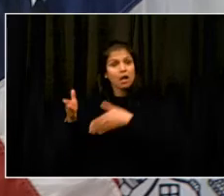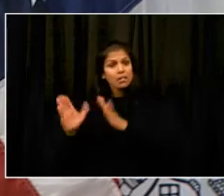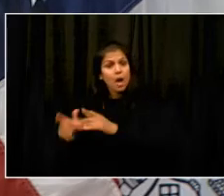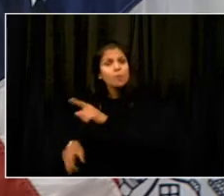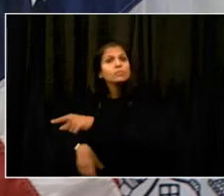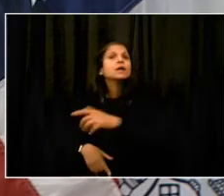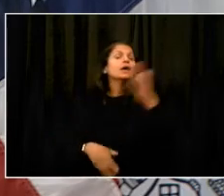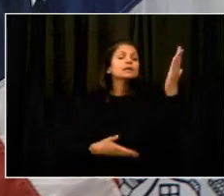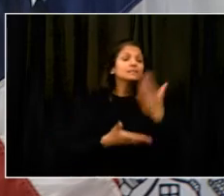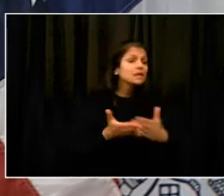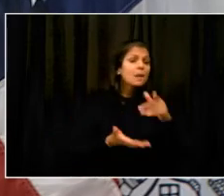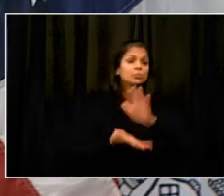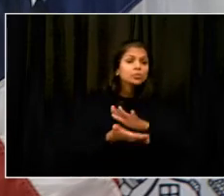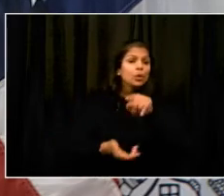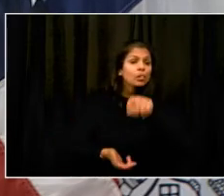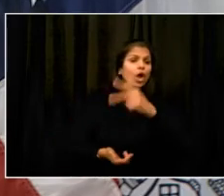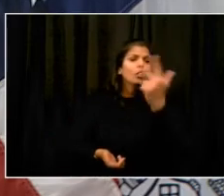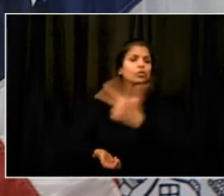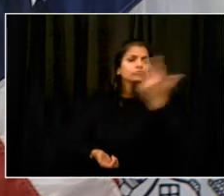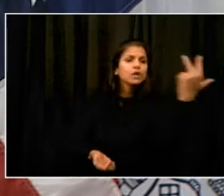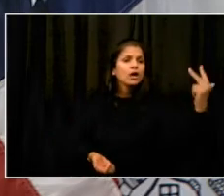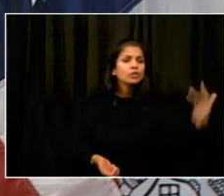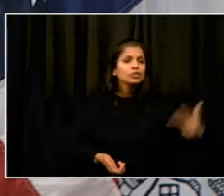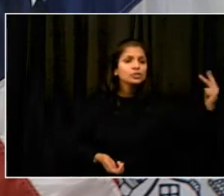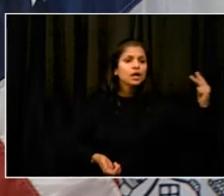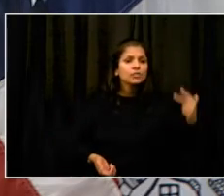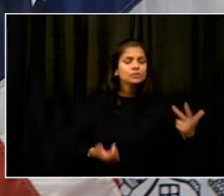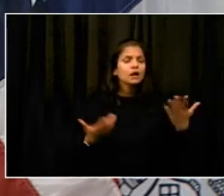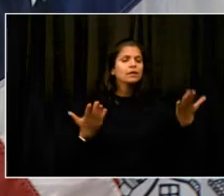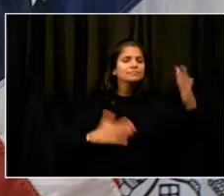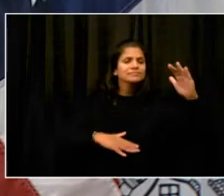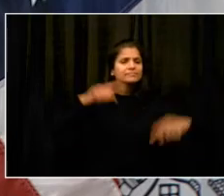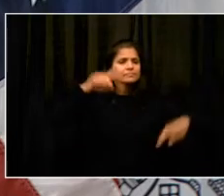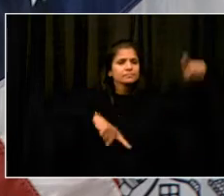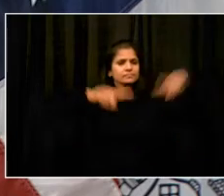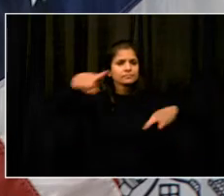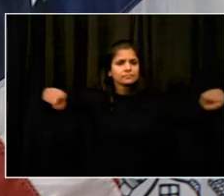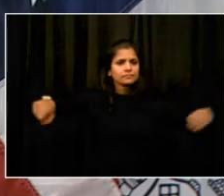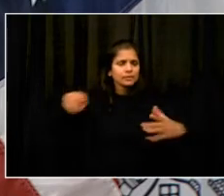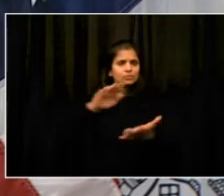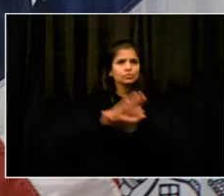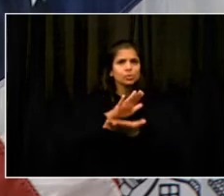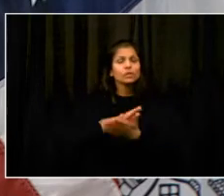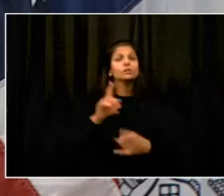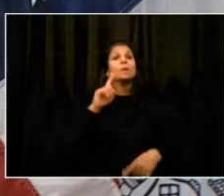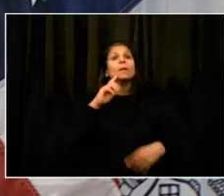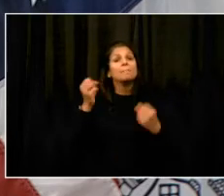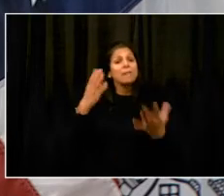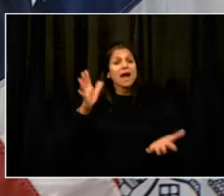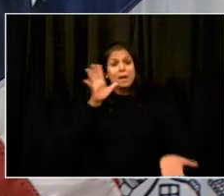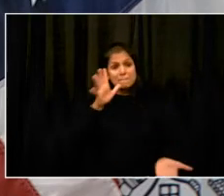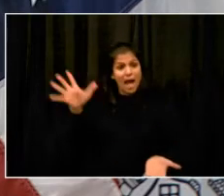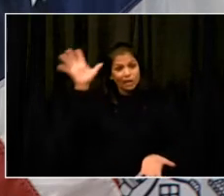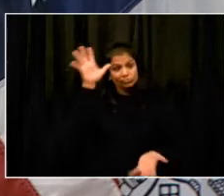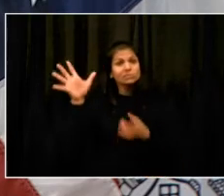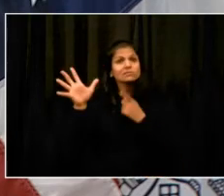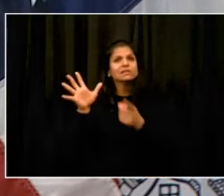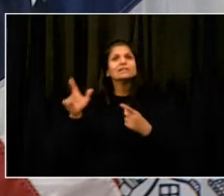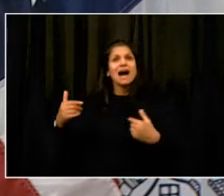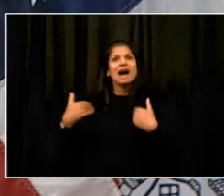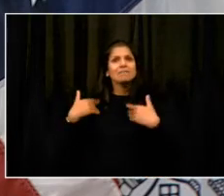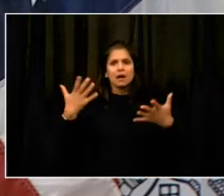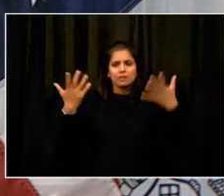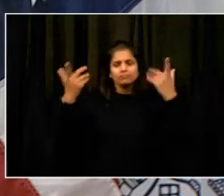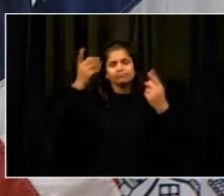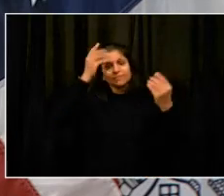versus remote. And then remember, we've been very open about the fact that we have a really big number of students who never